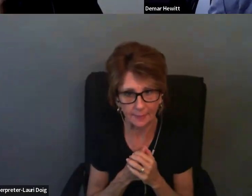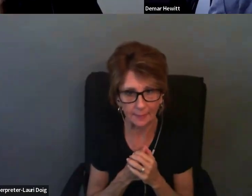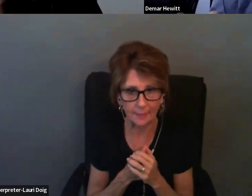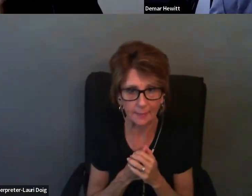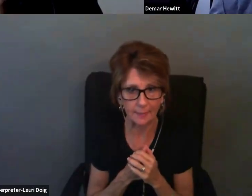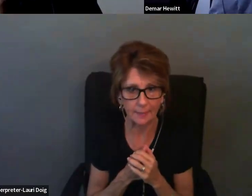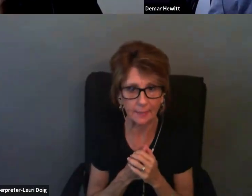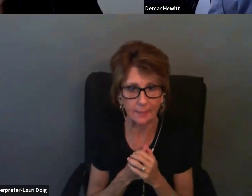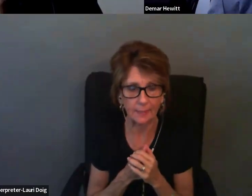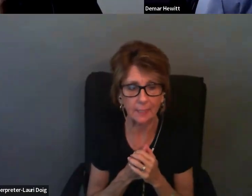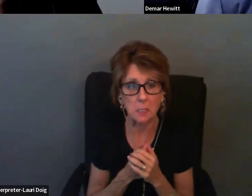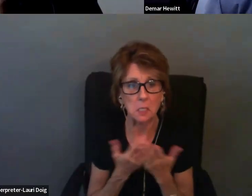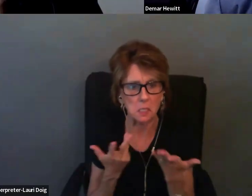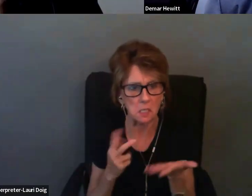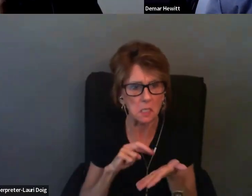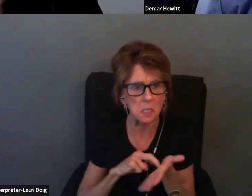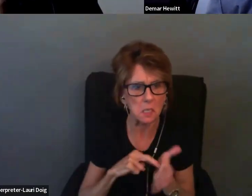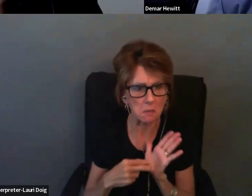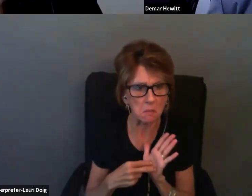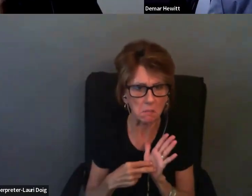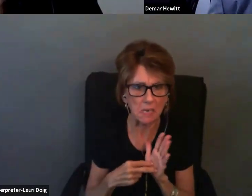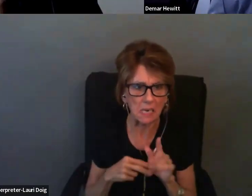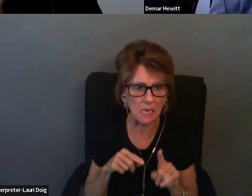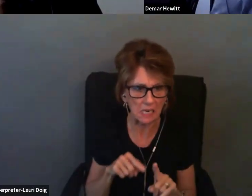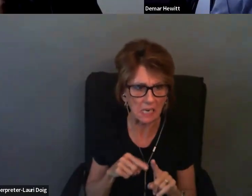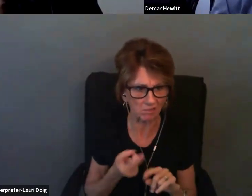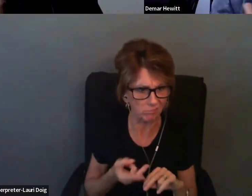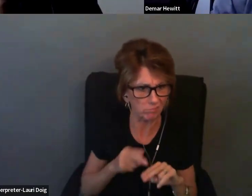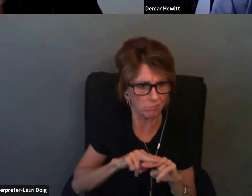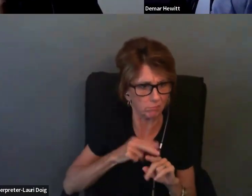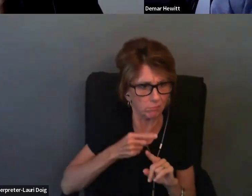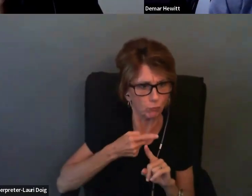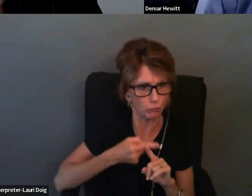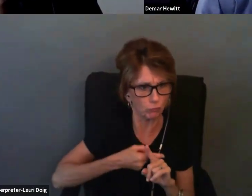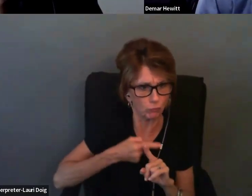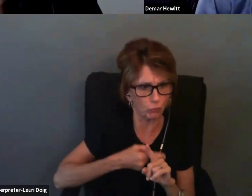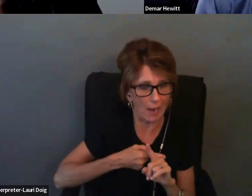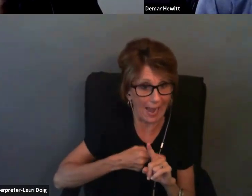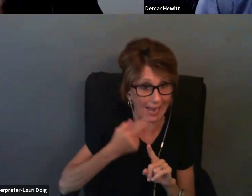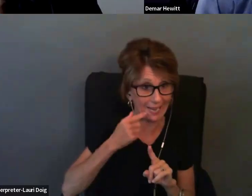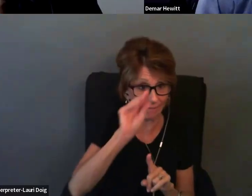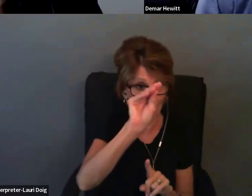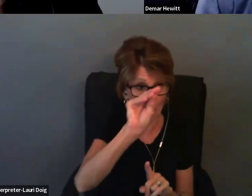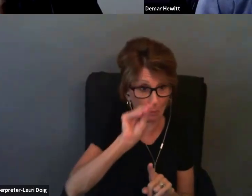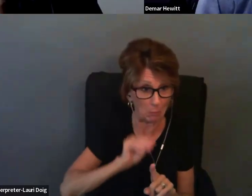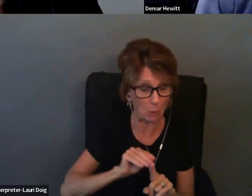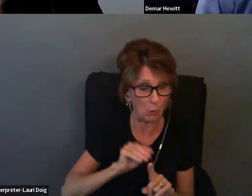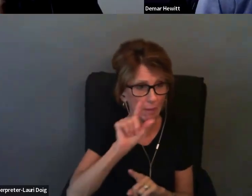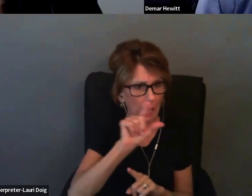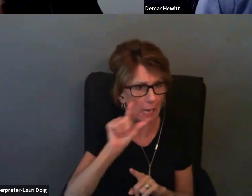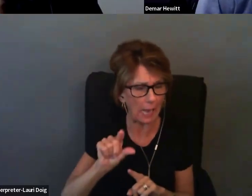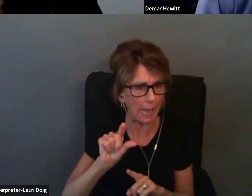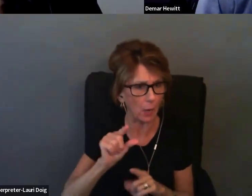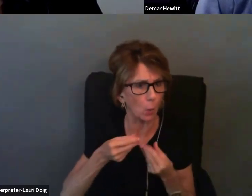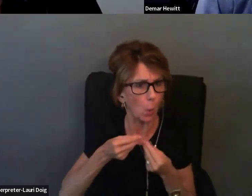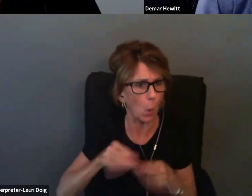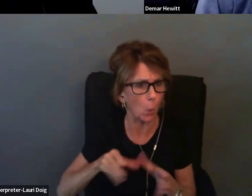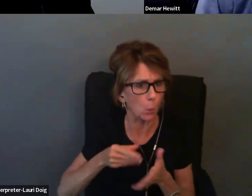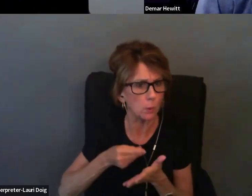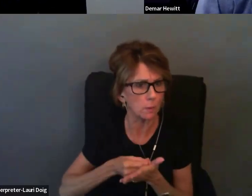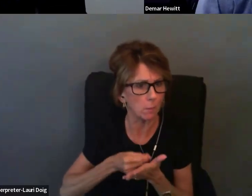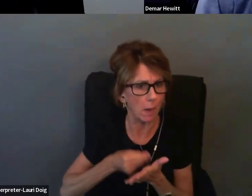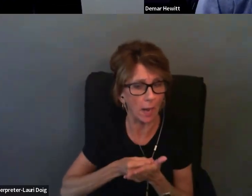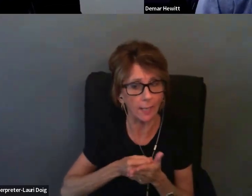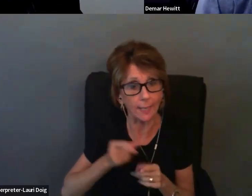significant loss or disadvantage or hardship that will come from transferring you to that unit, then that could be something the